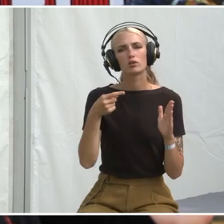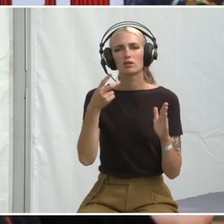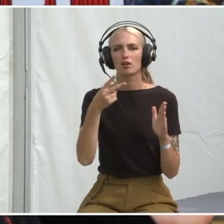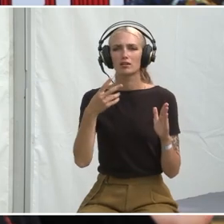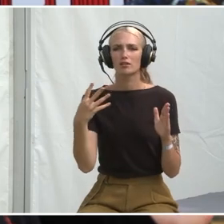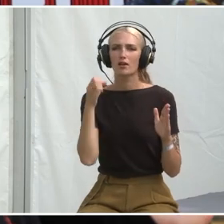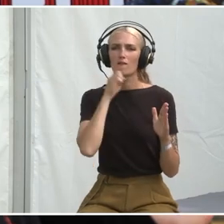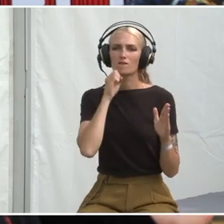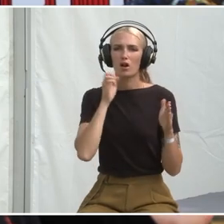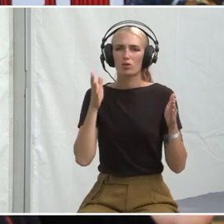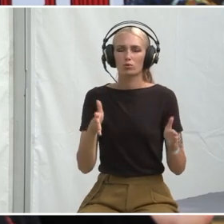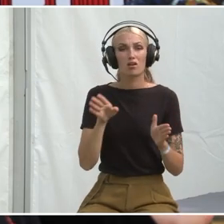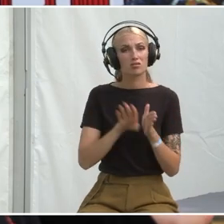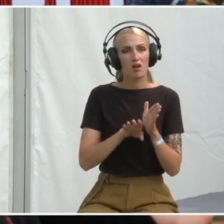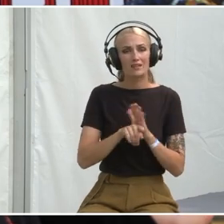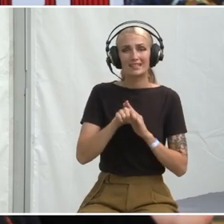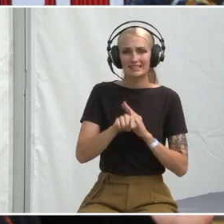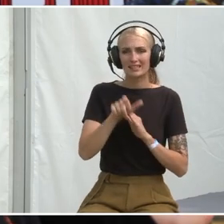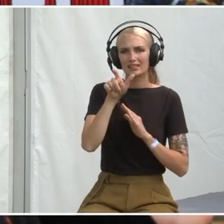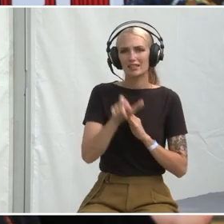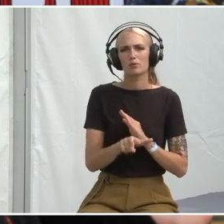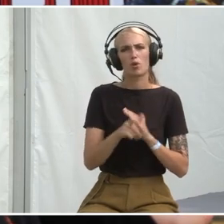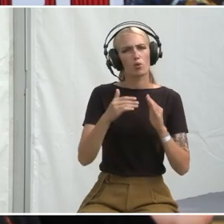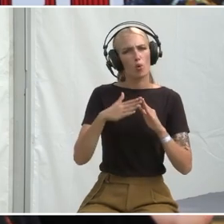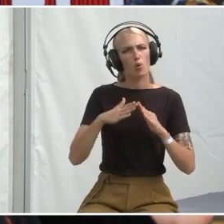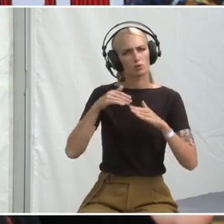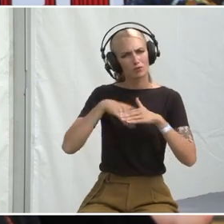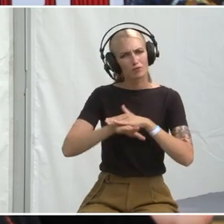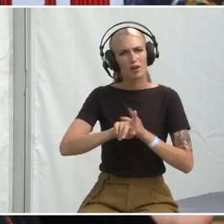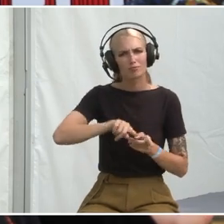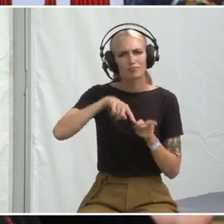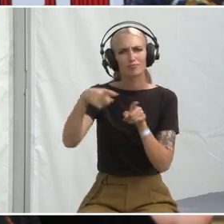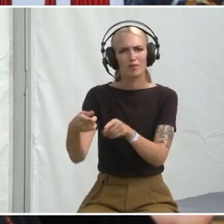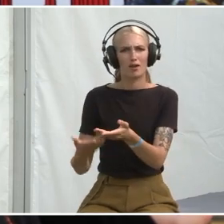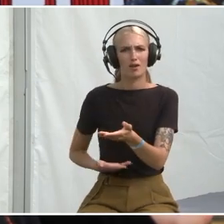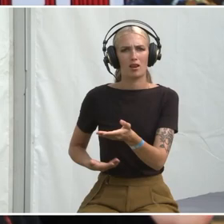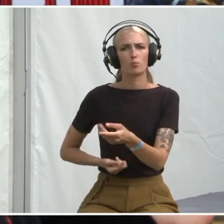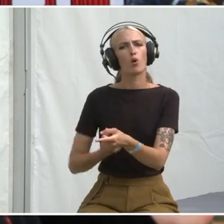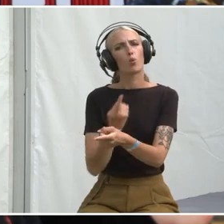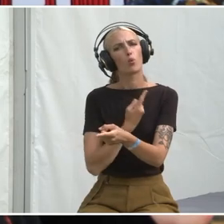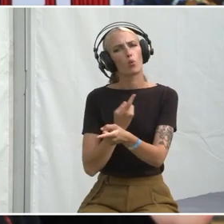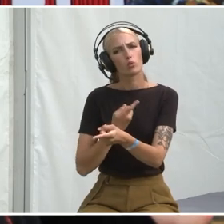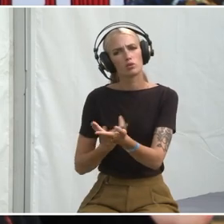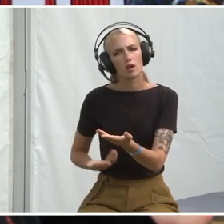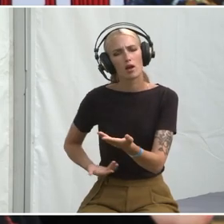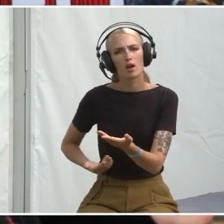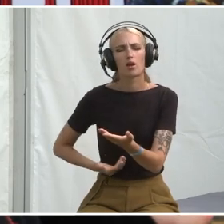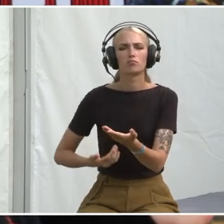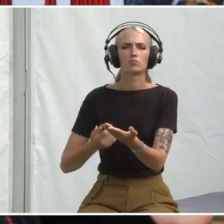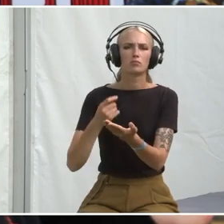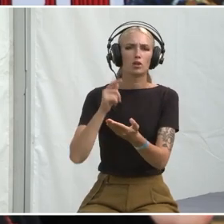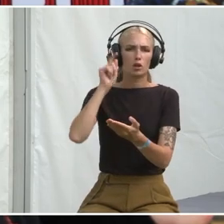it's usually when people move out for the first time, they start living alone, they start going to university, they start